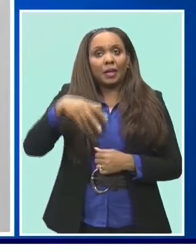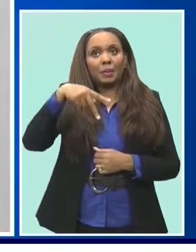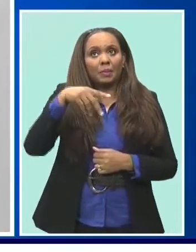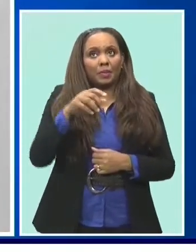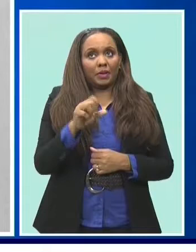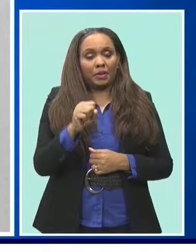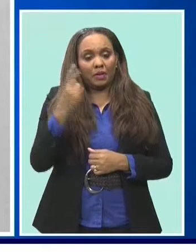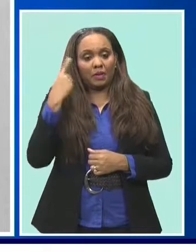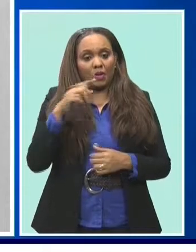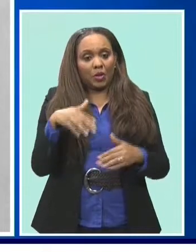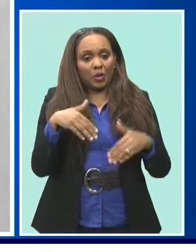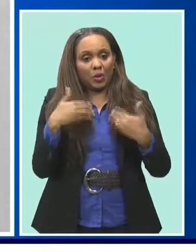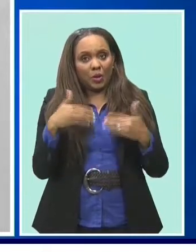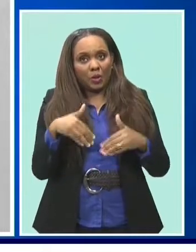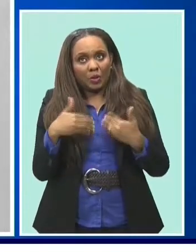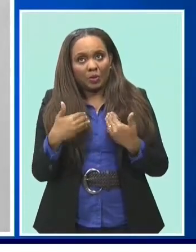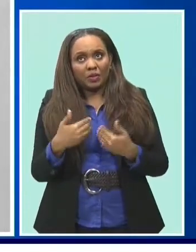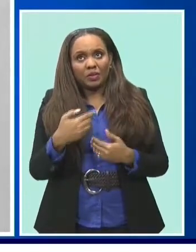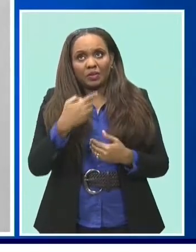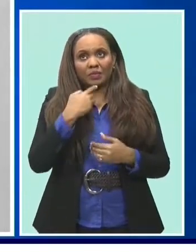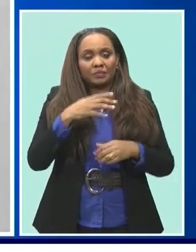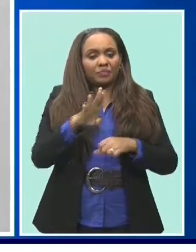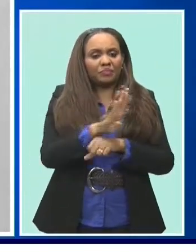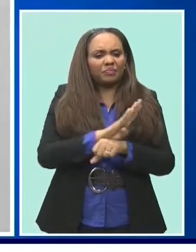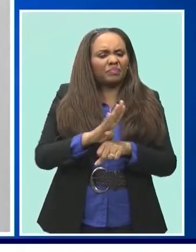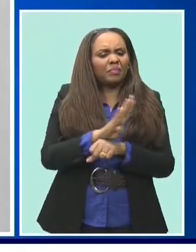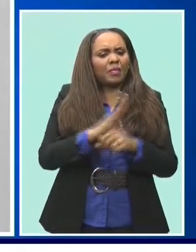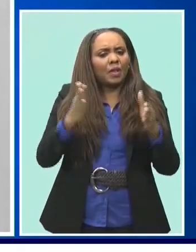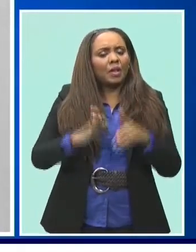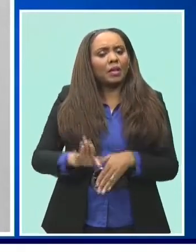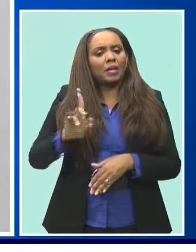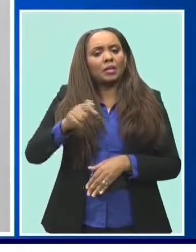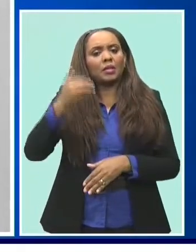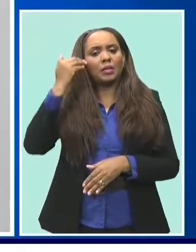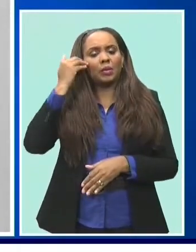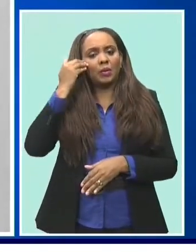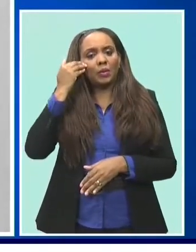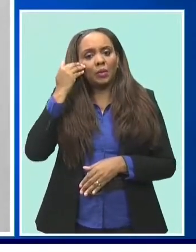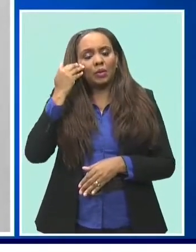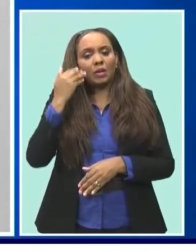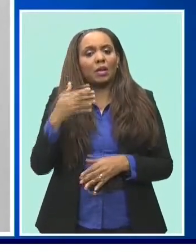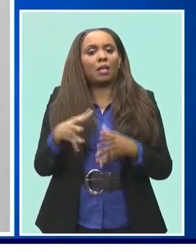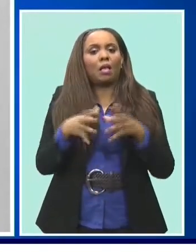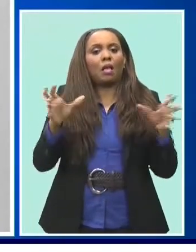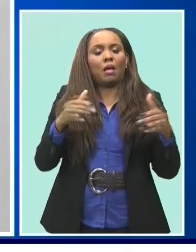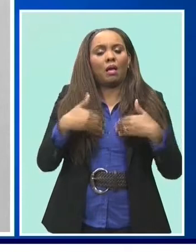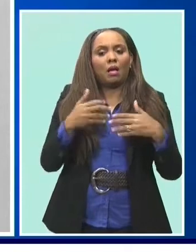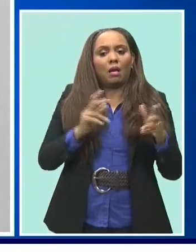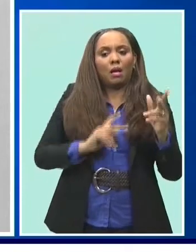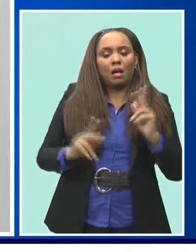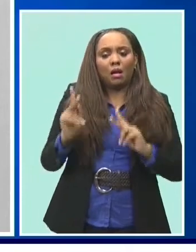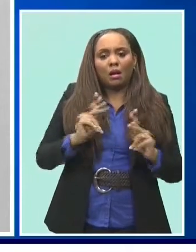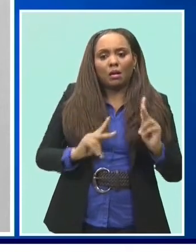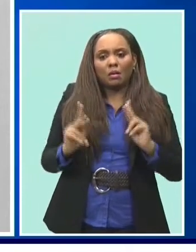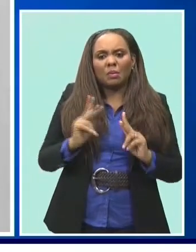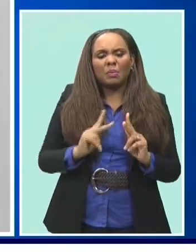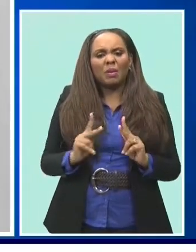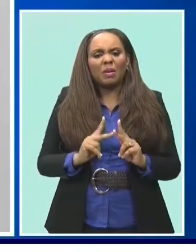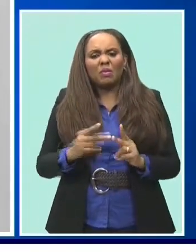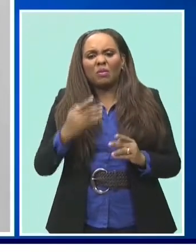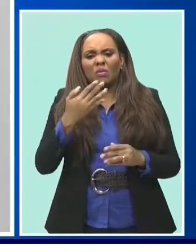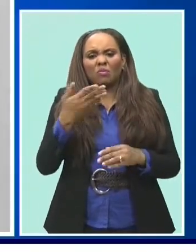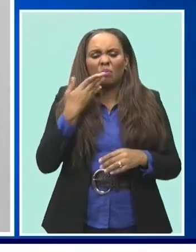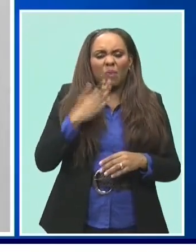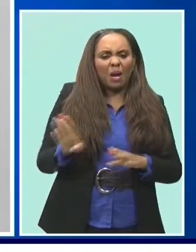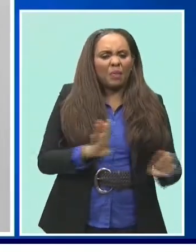Community Empowerment, Yolande Howard, says Barbadians must be made aware that those involved in deviant activity are but a small percentage.